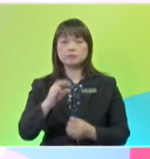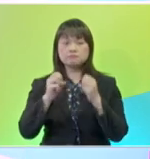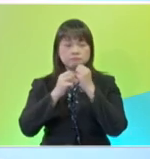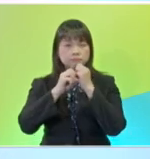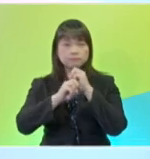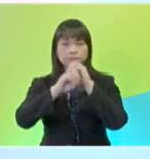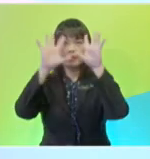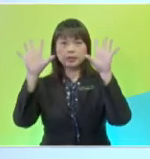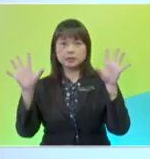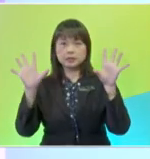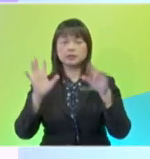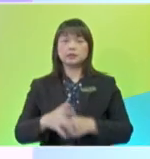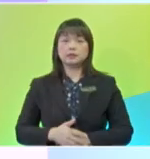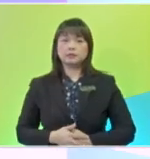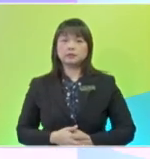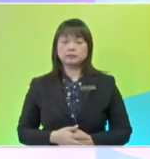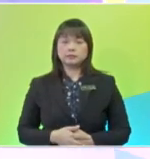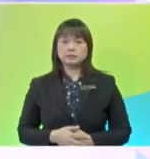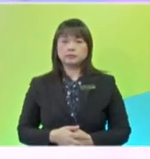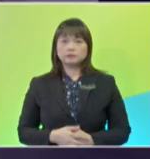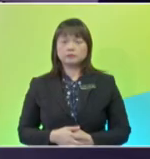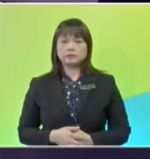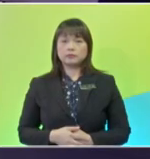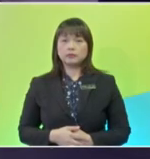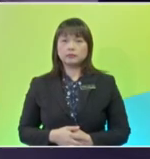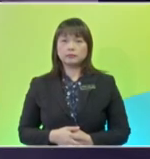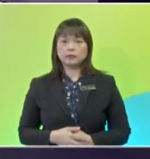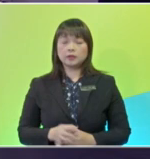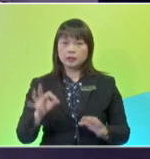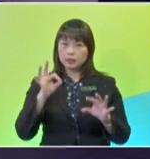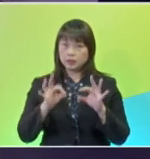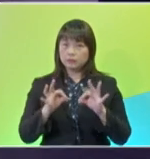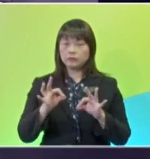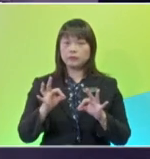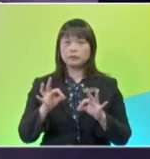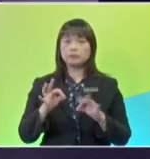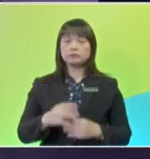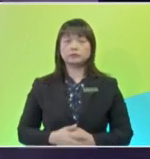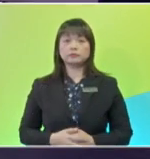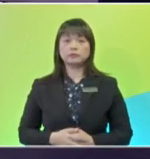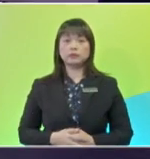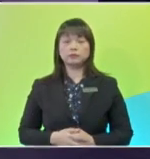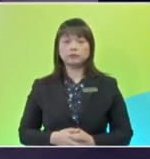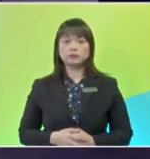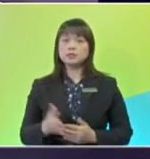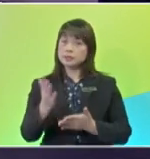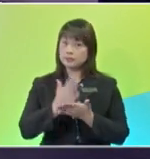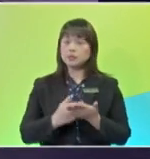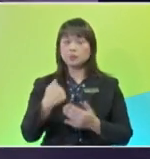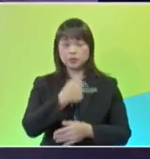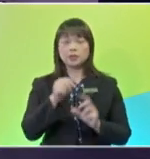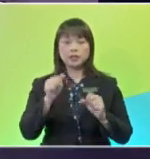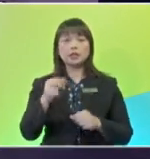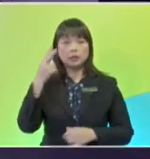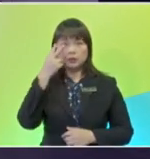That's when if we go under the sky, you know, at night especially, you look up the sky, it's very bright. Yeah, and it's wrong.